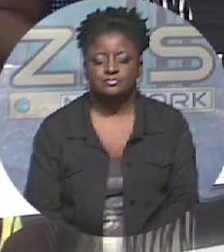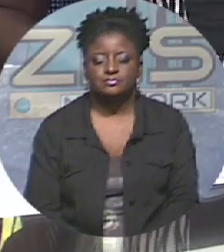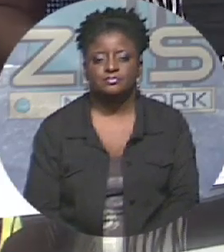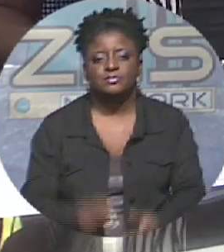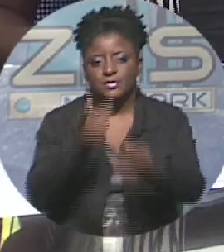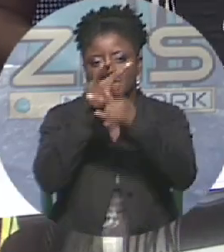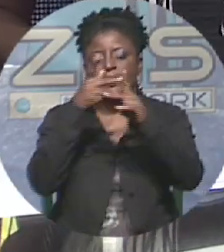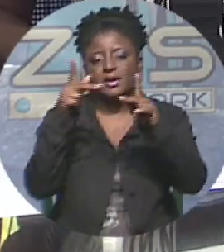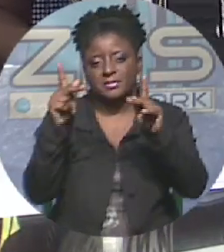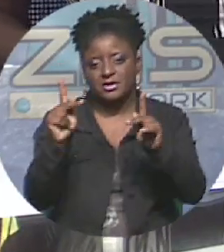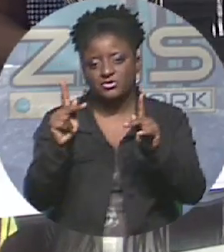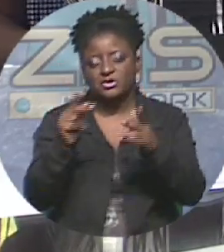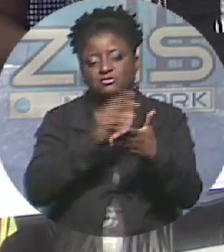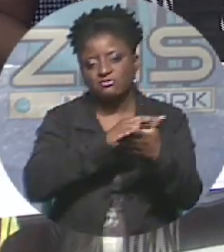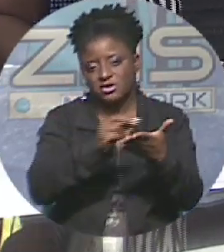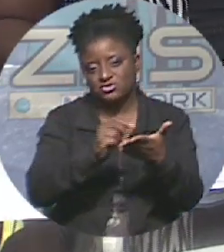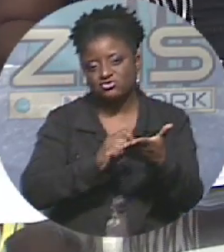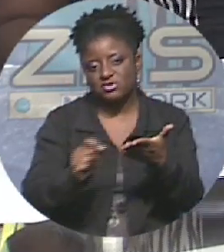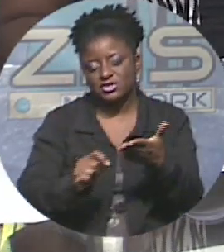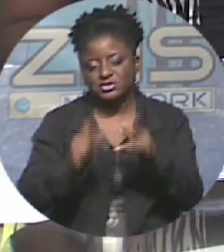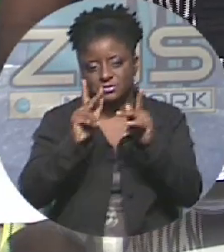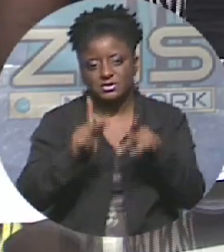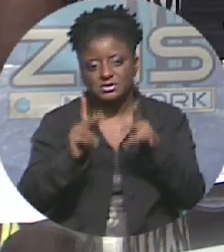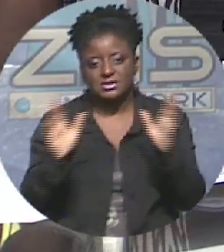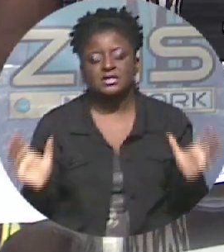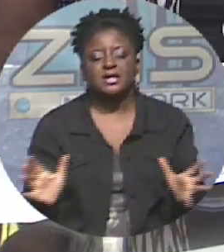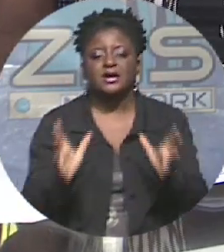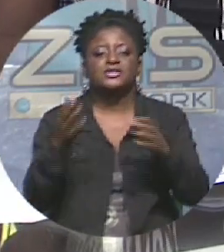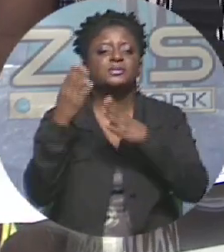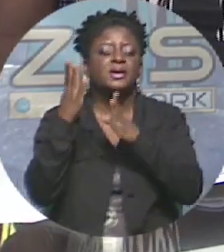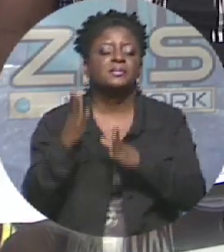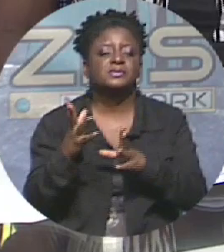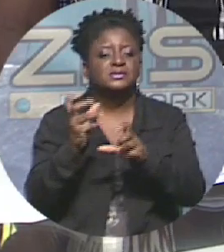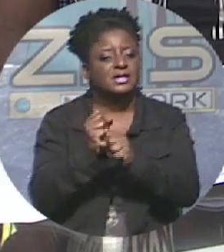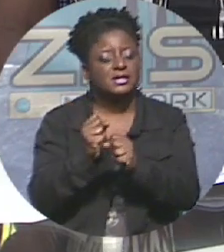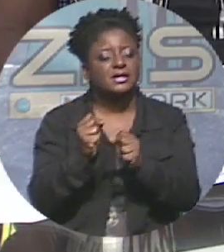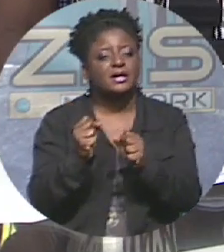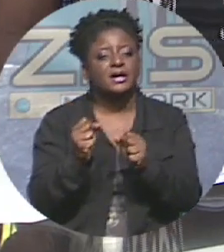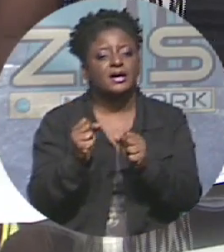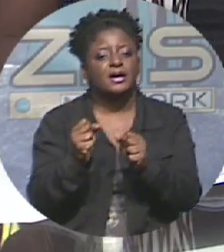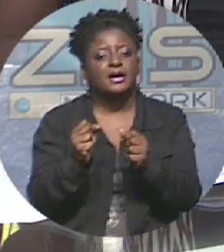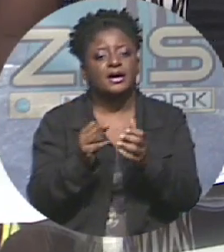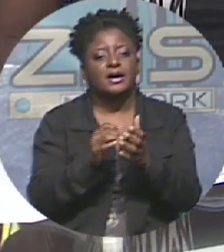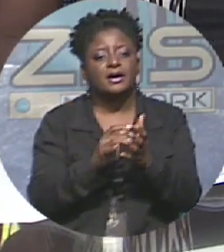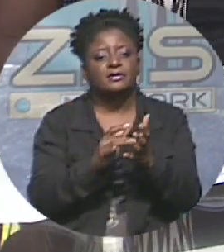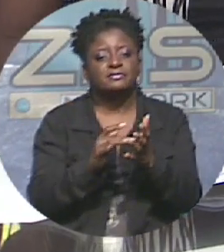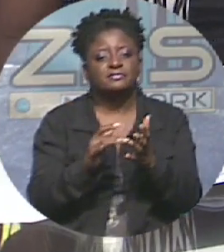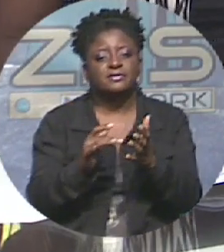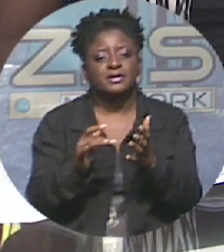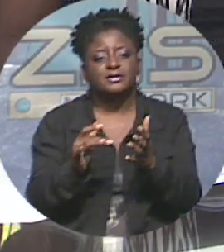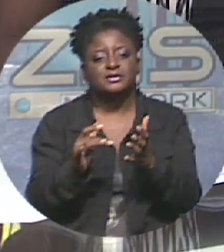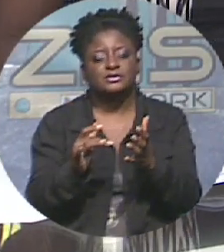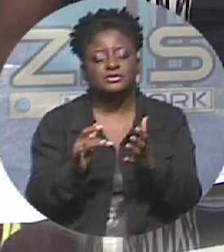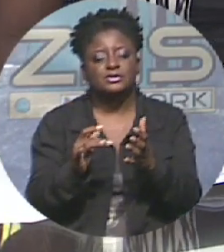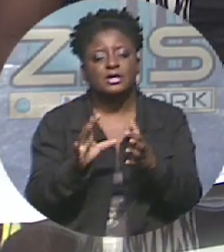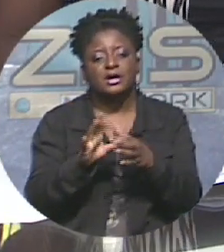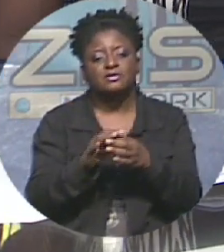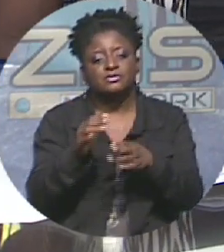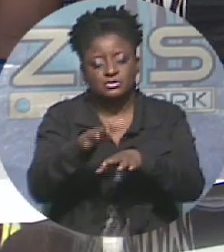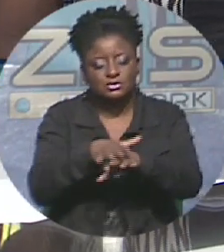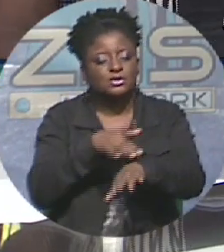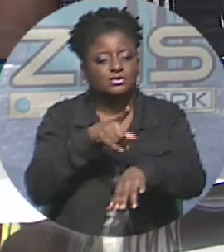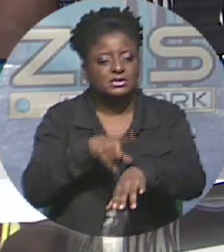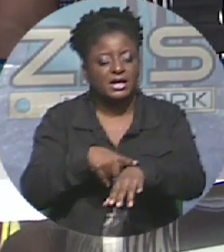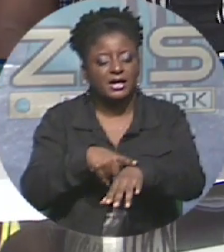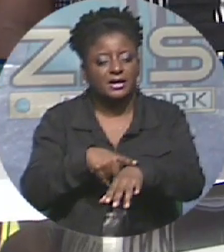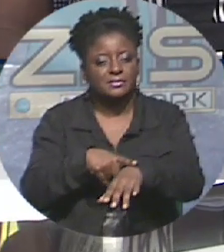Parliamentary registration officials encouraging Bahamians to take advantage of the lull and beat the voter registration rush. Good evening,